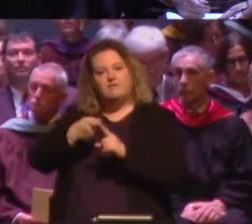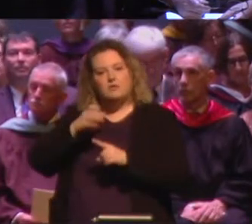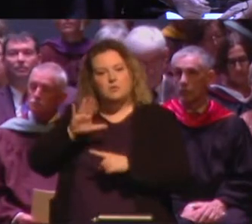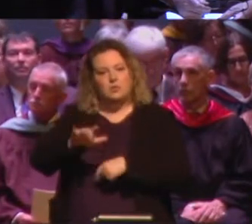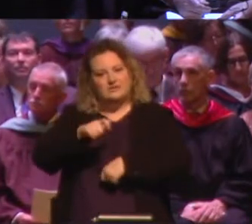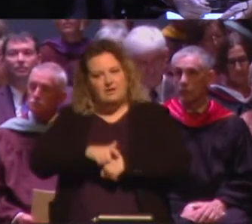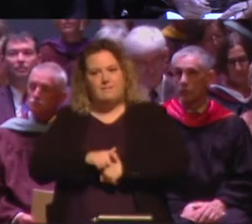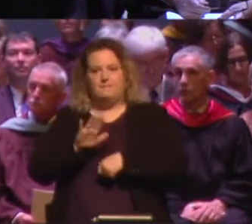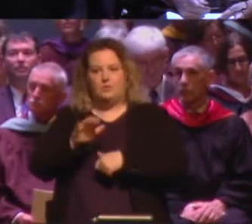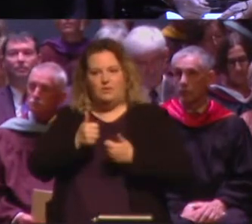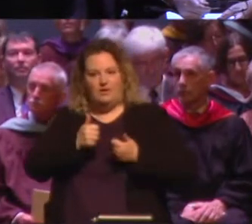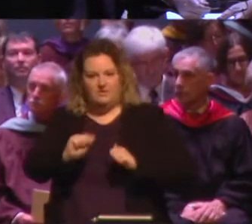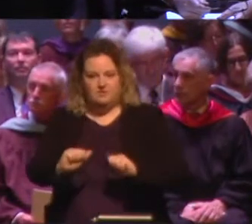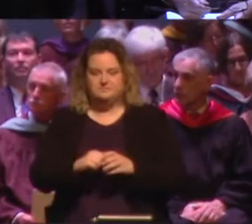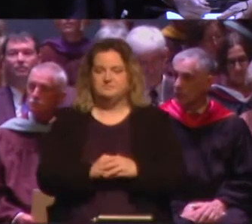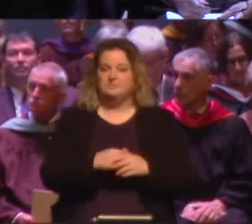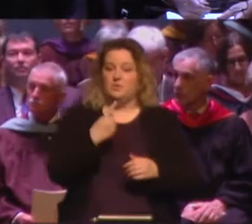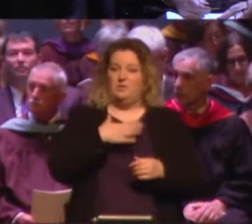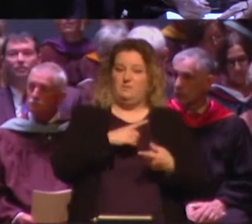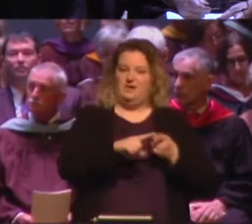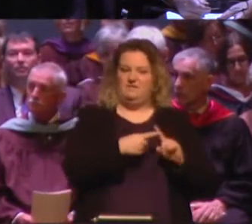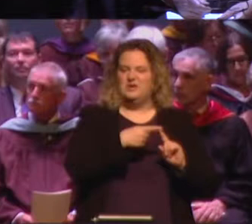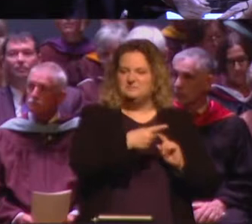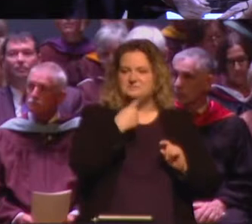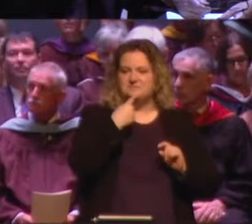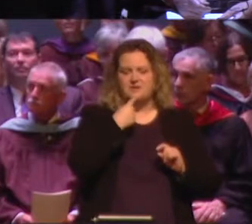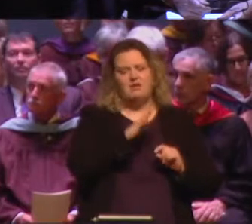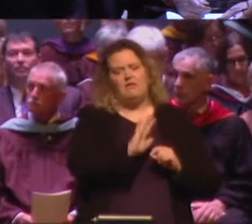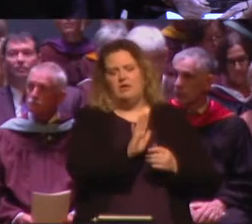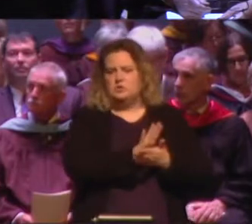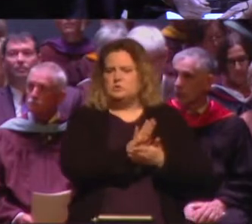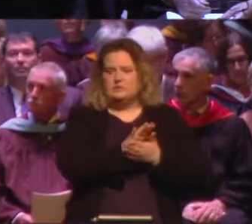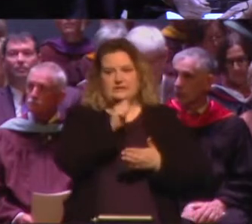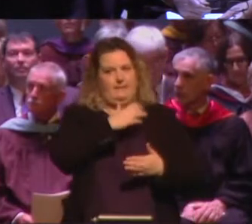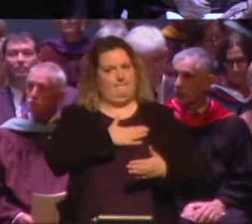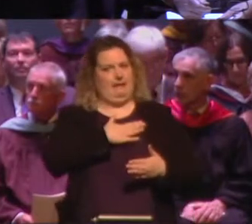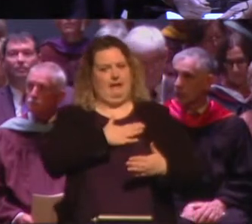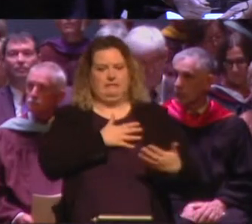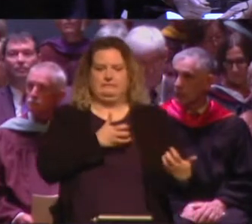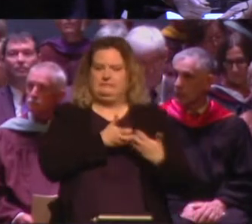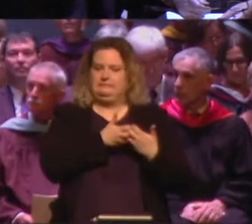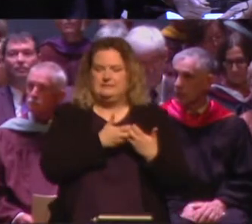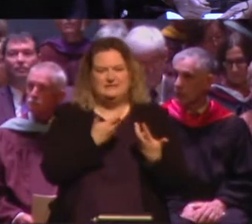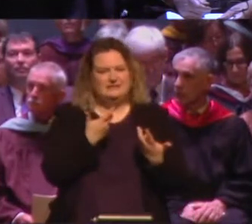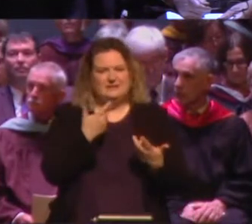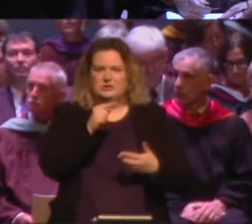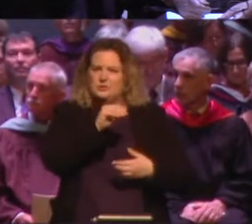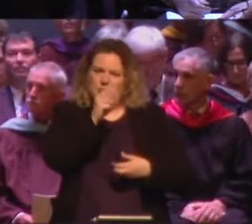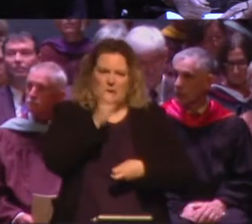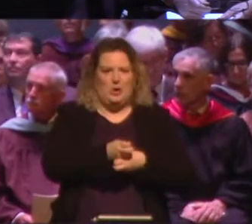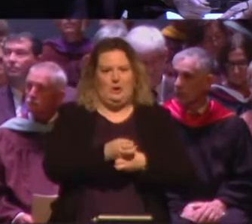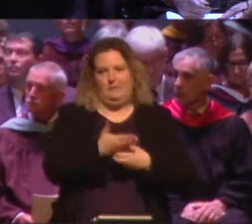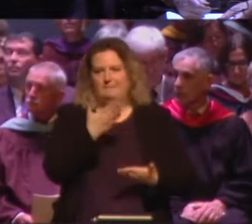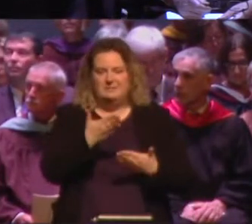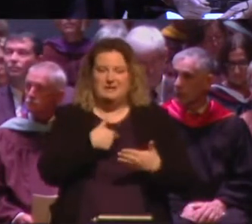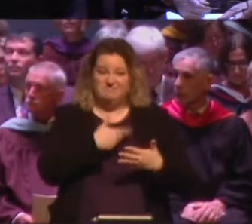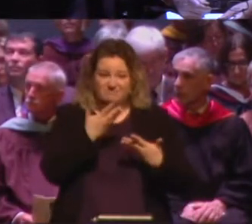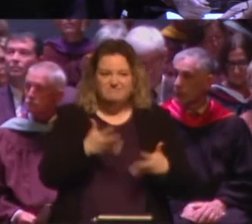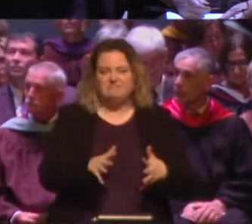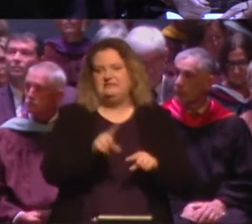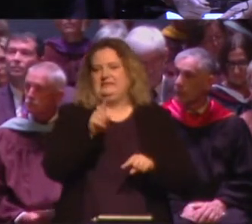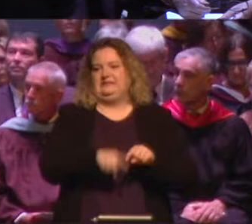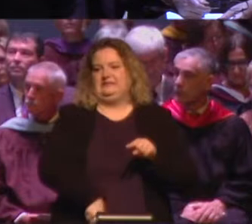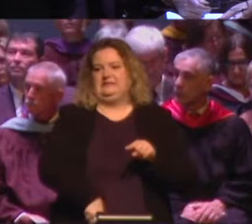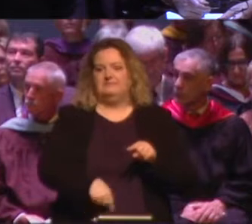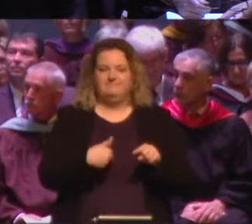said, "School is not my thing. It's too hard. I probably won't even finish. I really